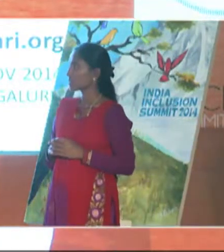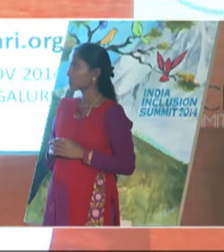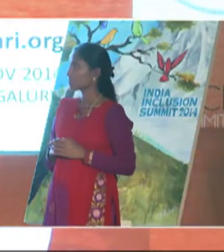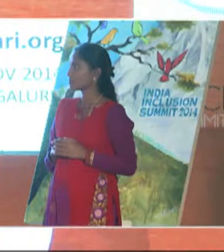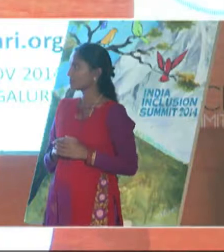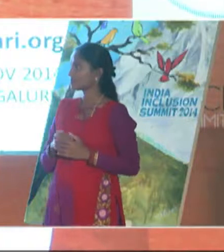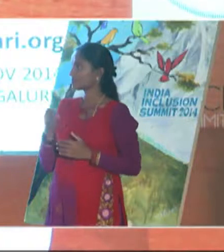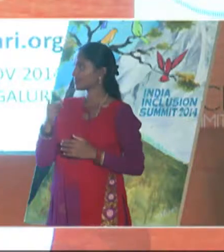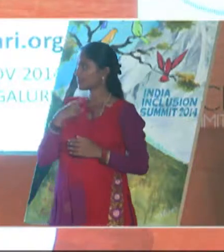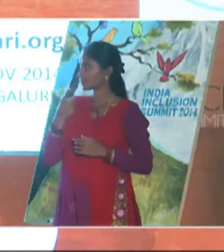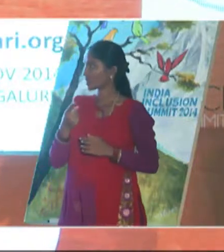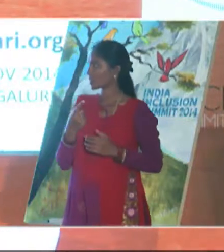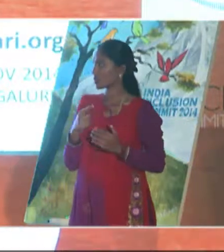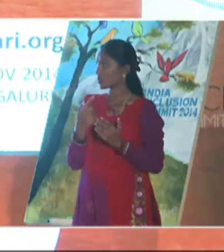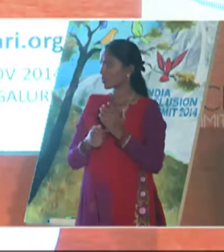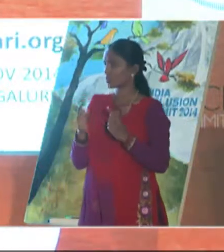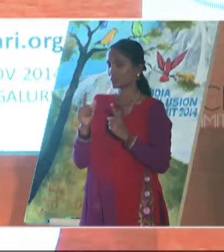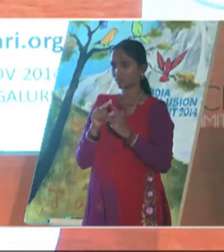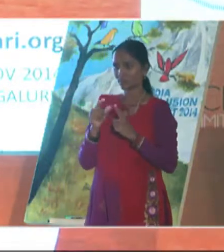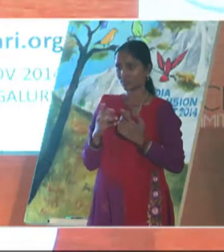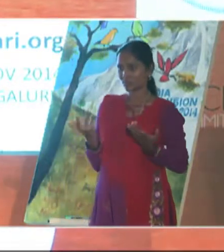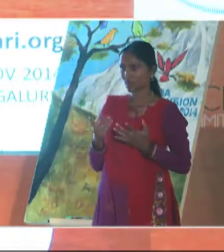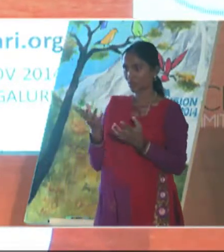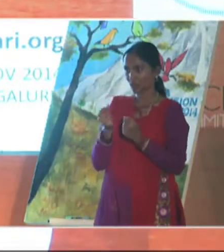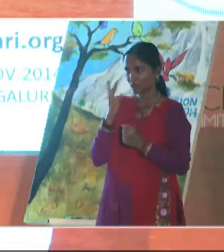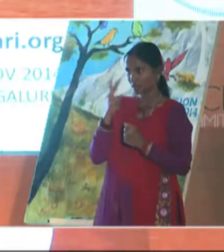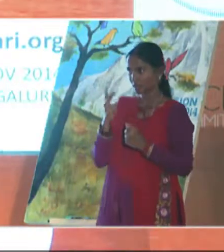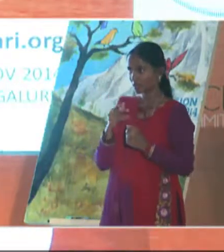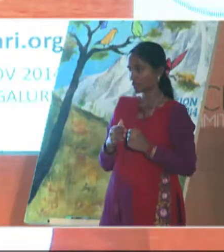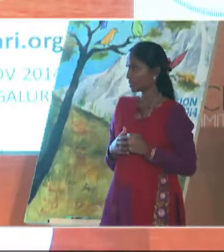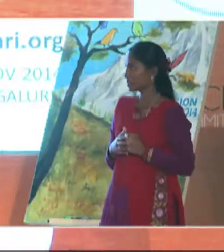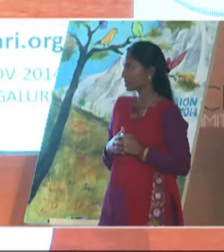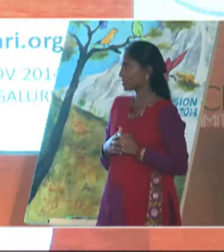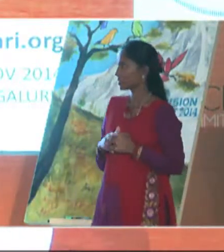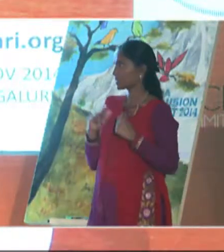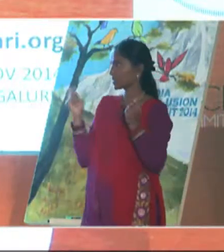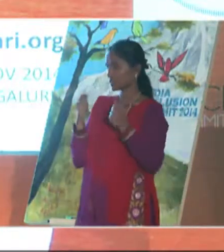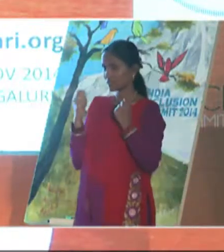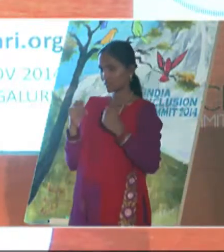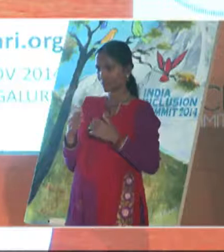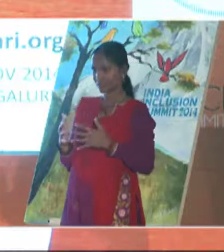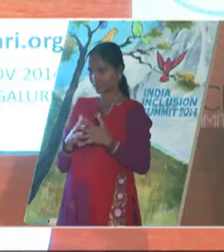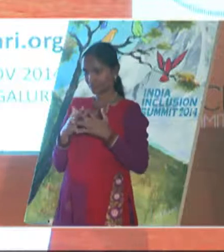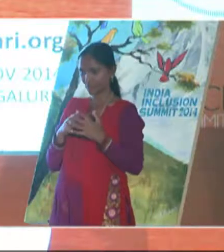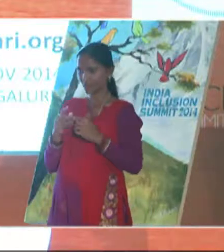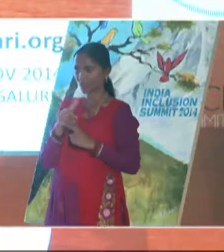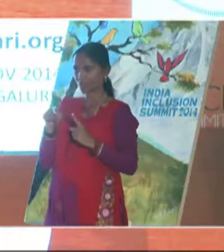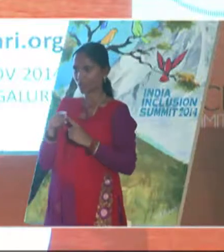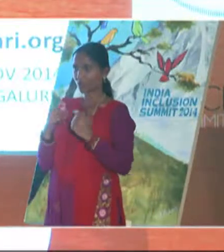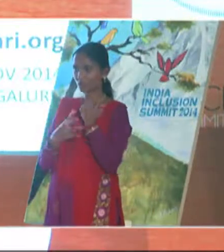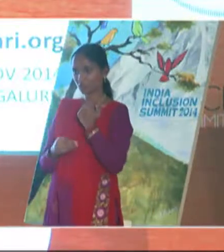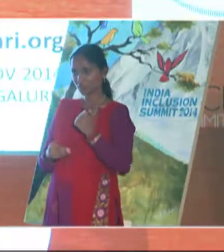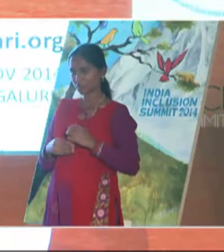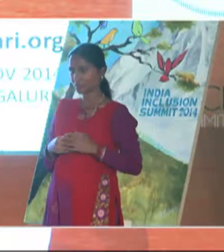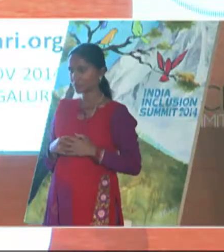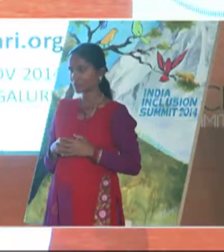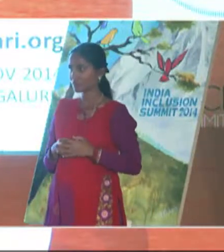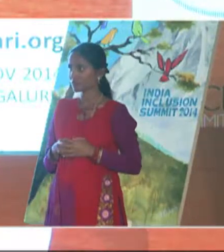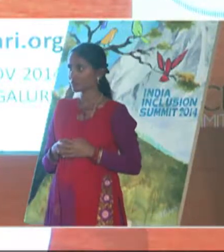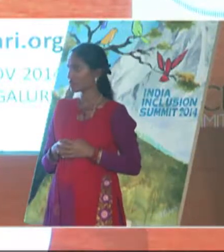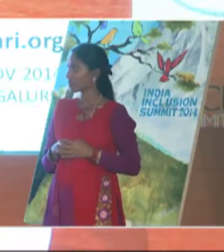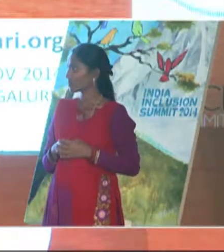They would say, well, you're lucky that you cannot see that well because you don't have to see yourself in the mirror because you're so ugly. So this is very,